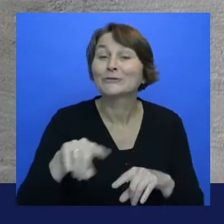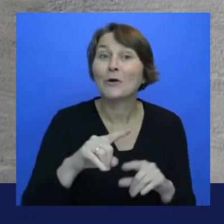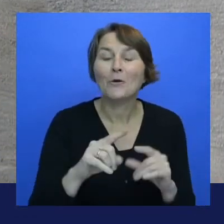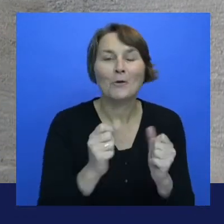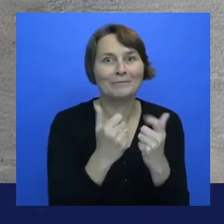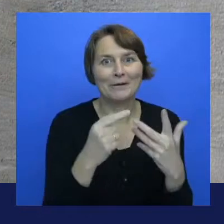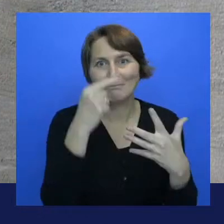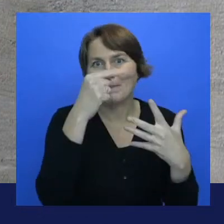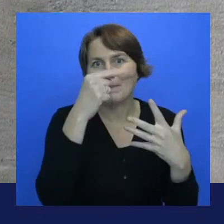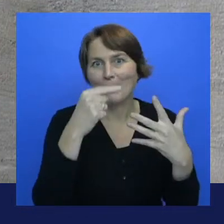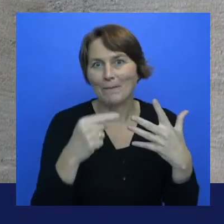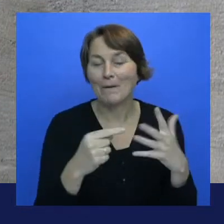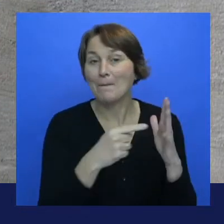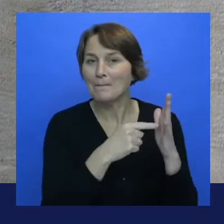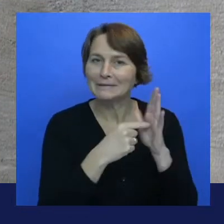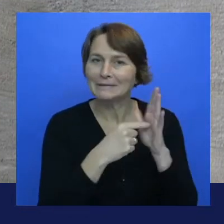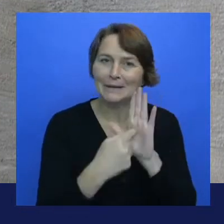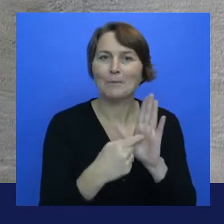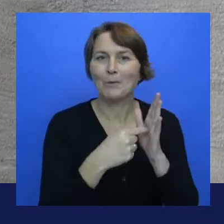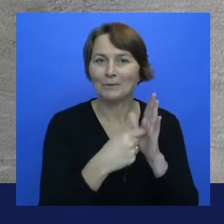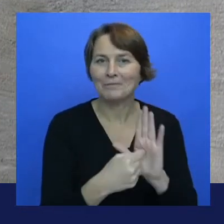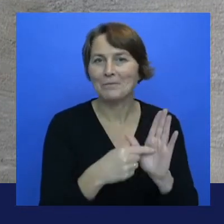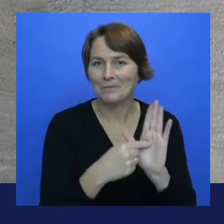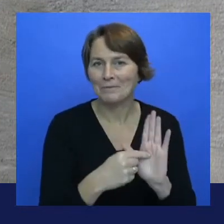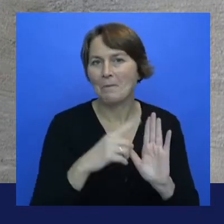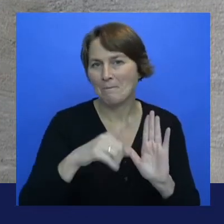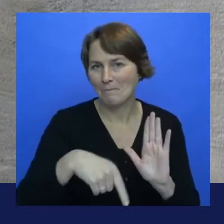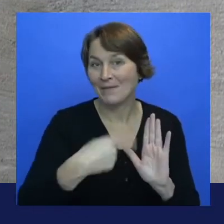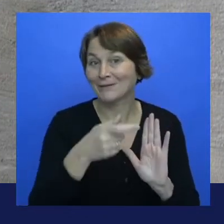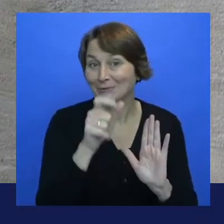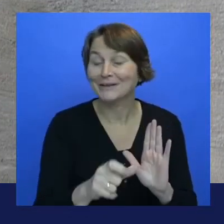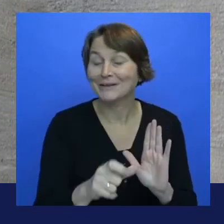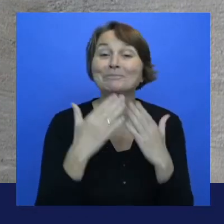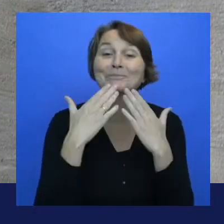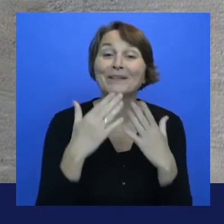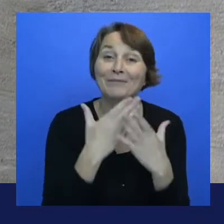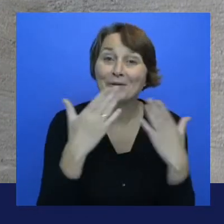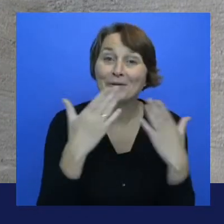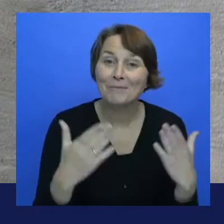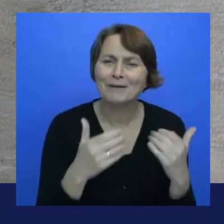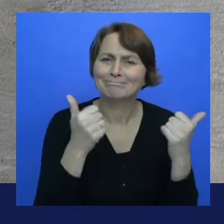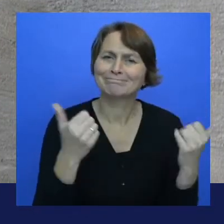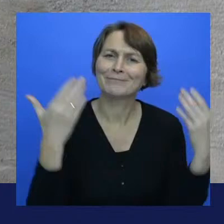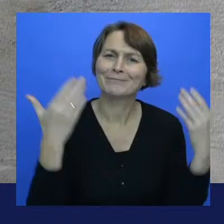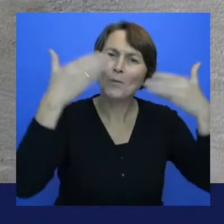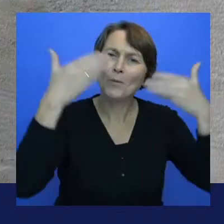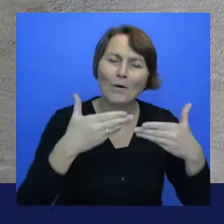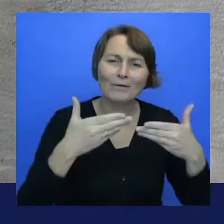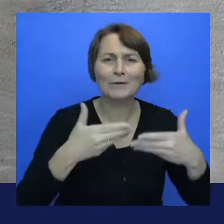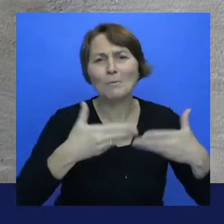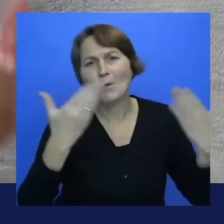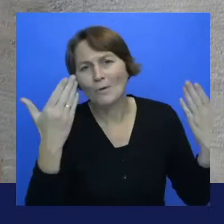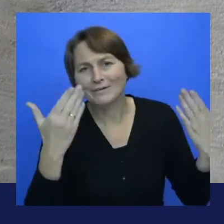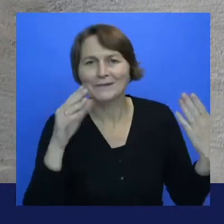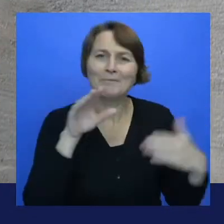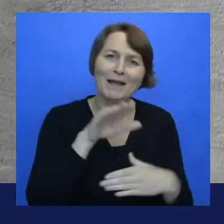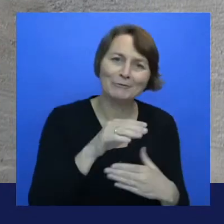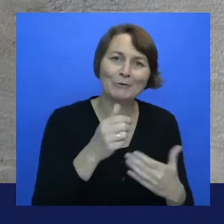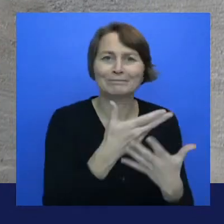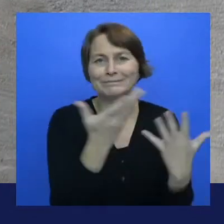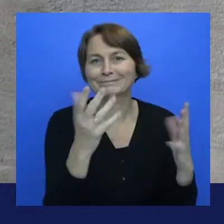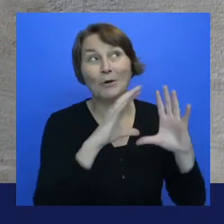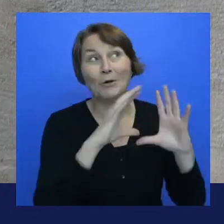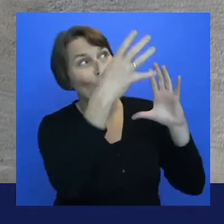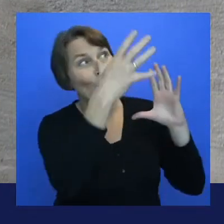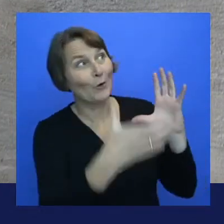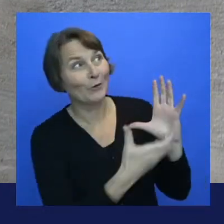lot more stuff to go through. I mean, thank you very much. Have a nice evening or morning or afternoon or wherever you are. Seb,